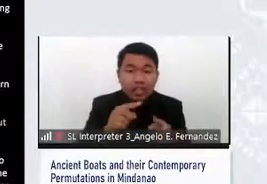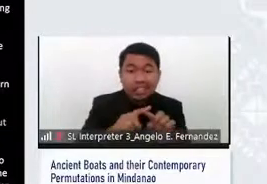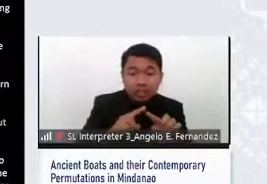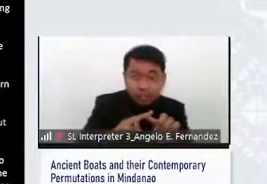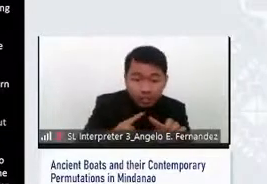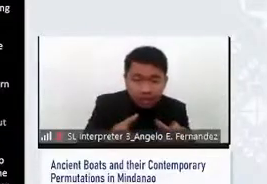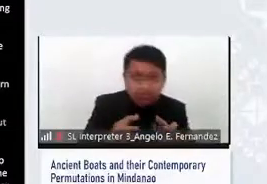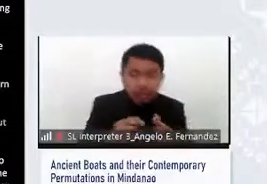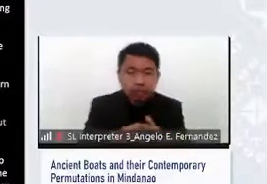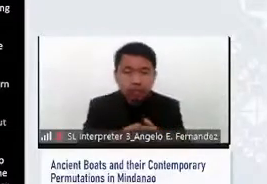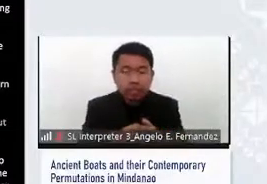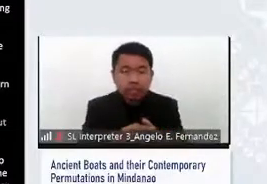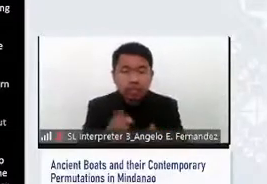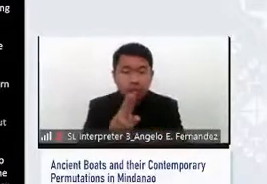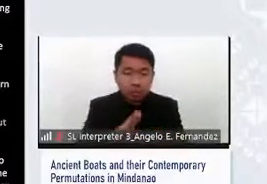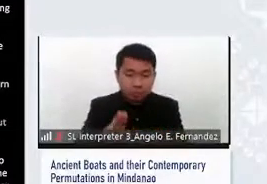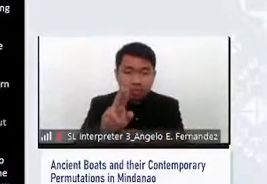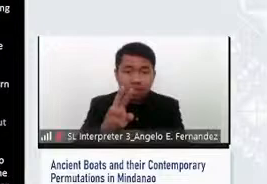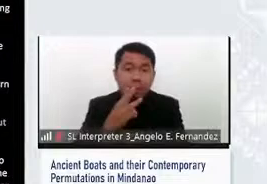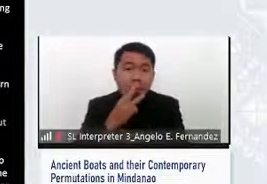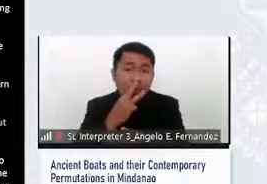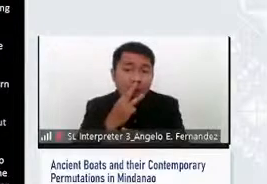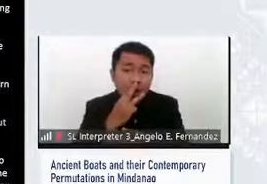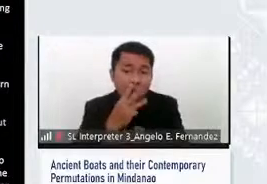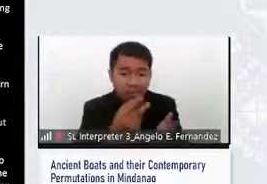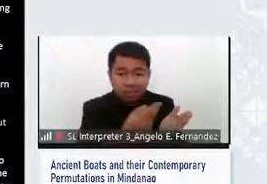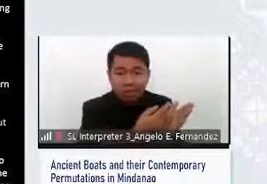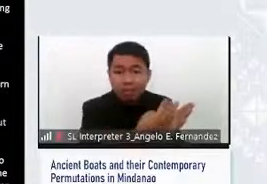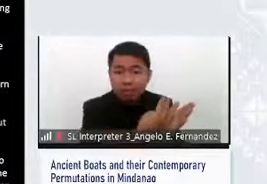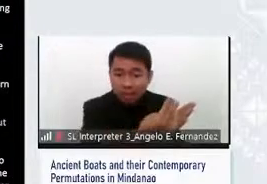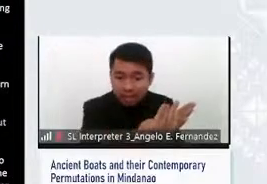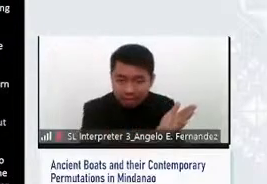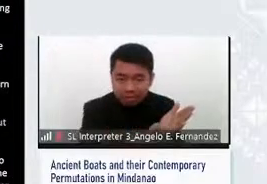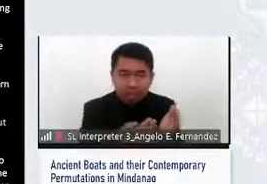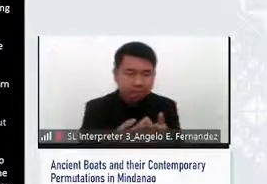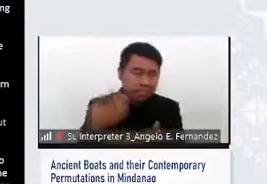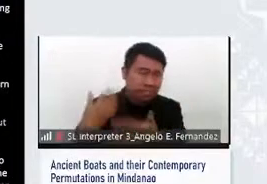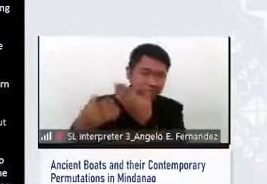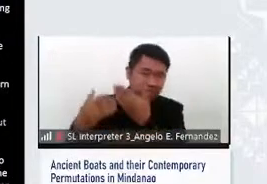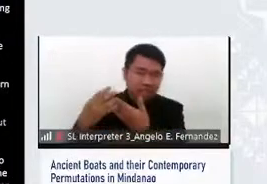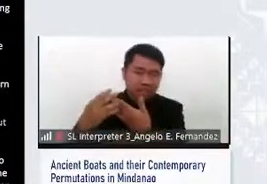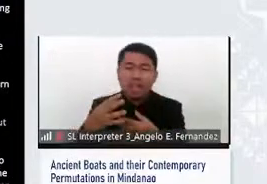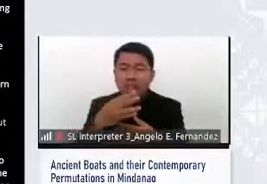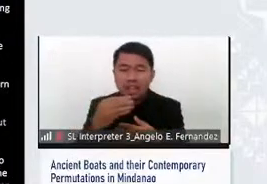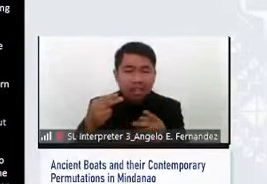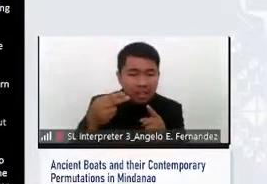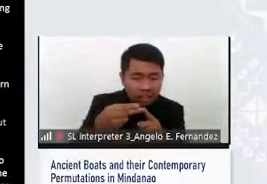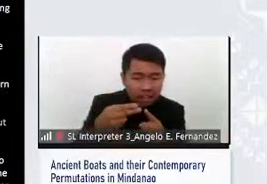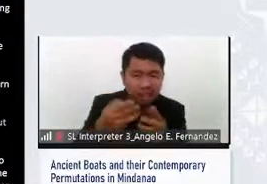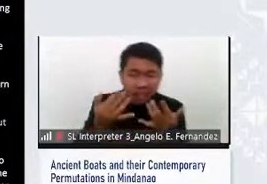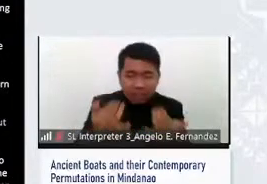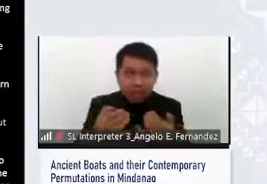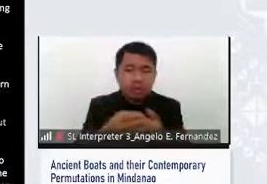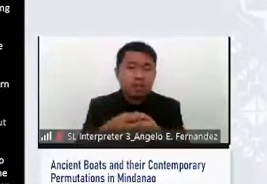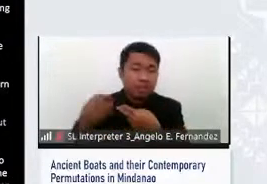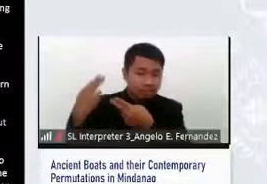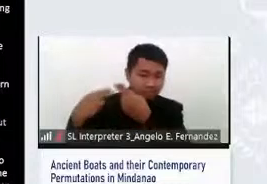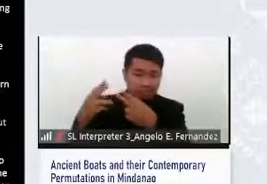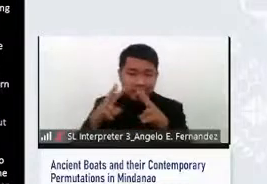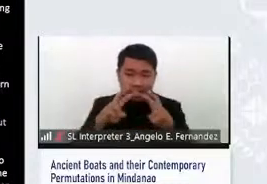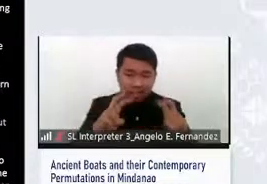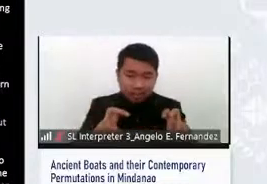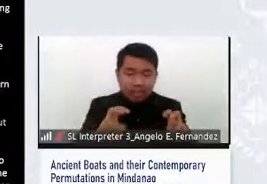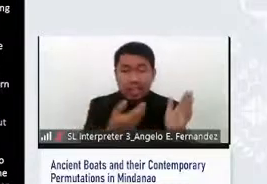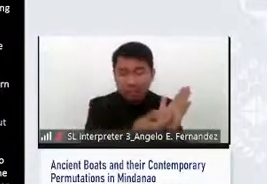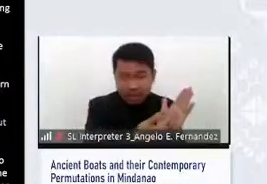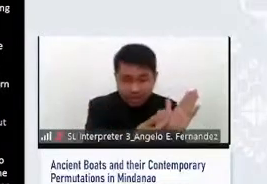of watercraft from the 8th century until the present using archaeological and ethnological evidence of excavated and currently